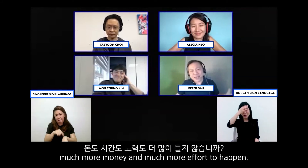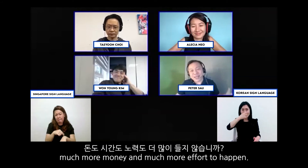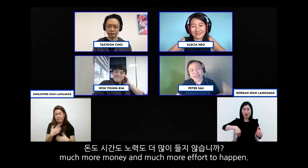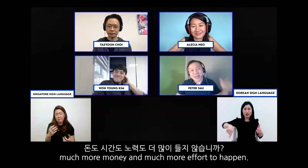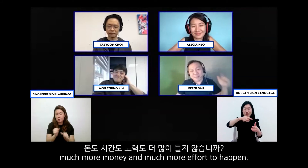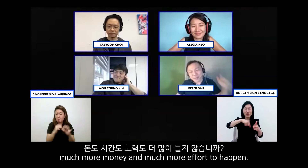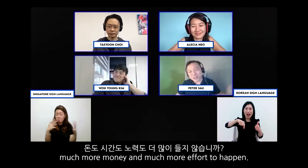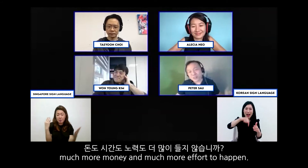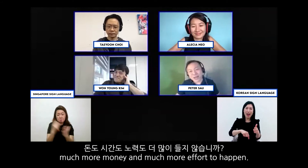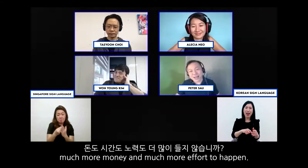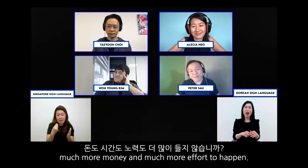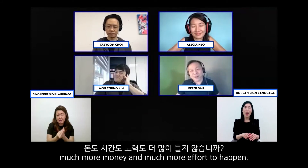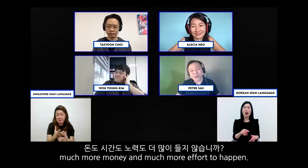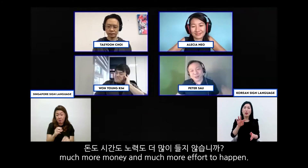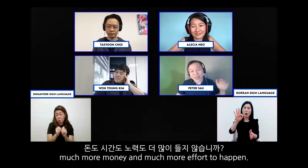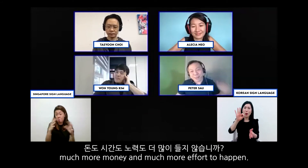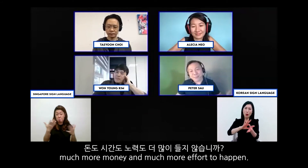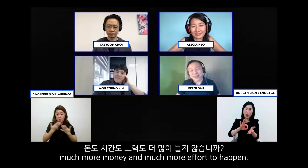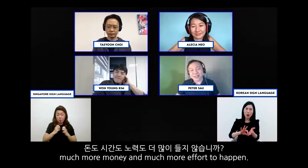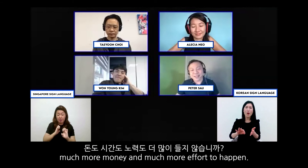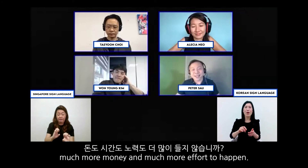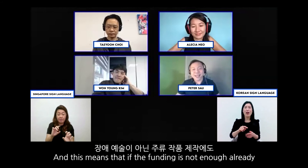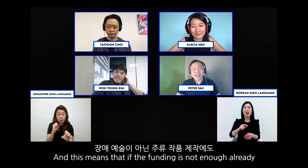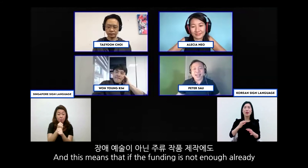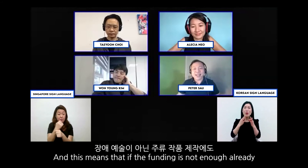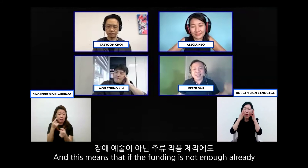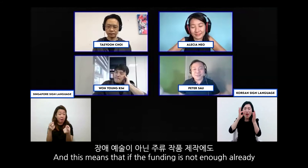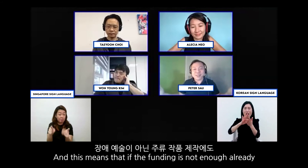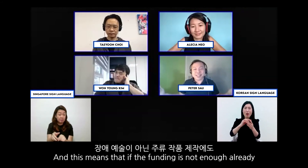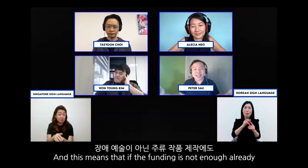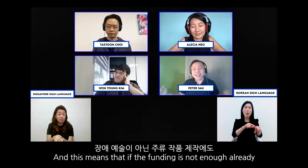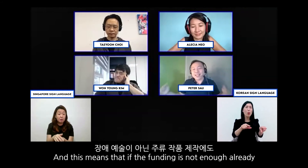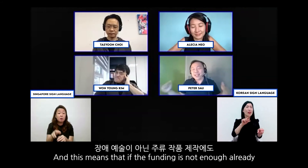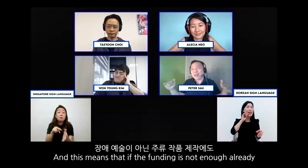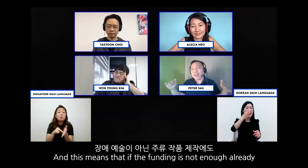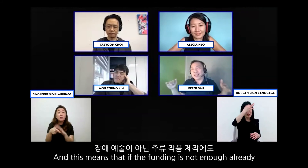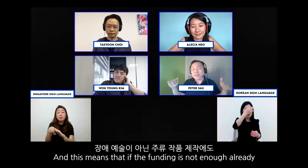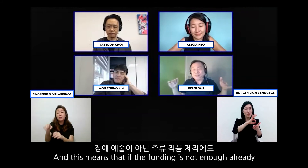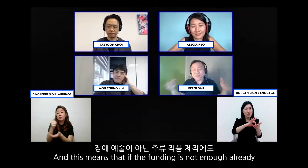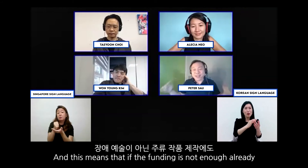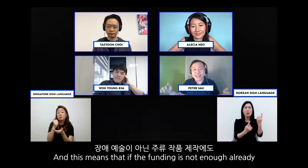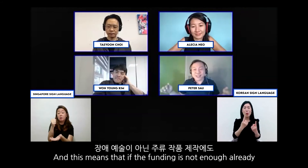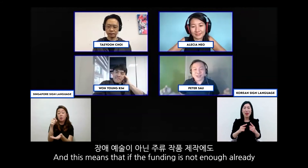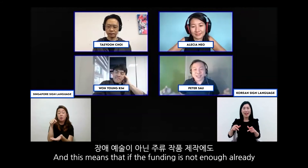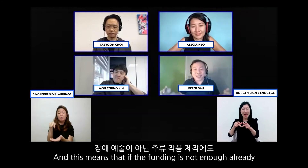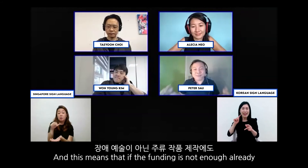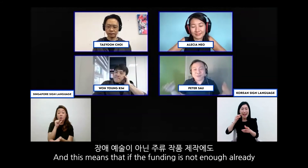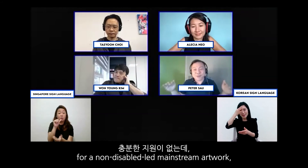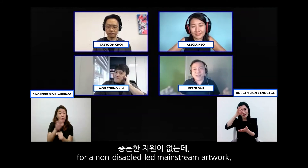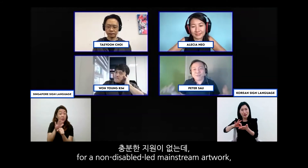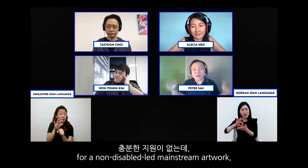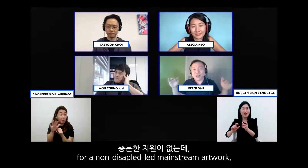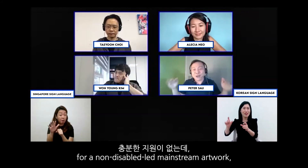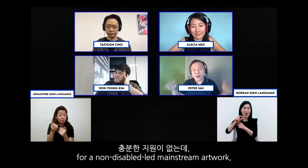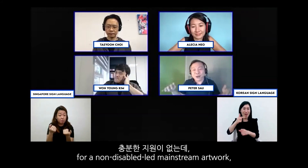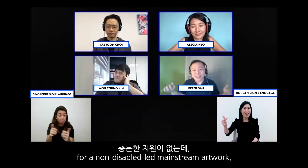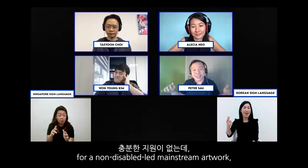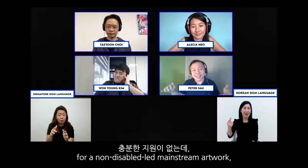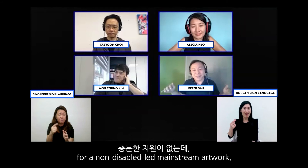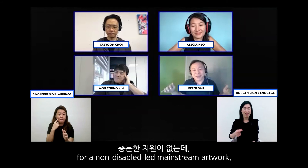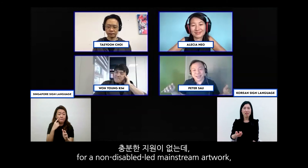more money, and much more effort to happen. And this means that if the funding is not enough already for